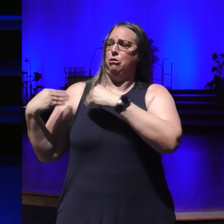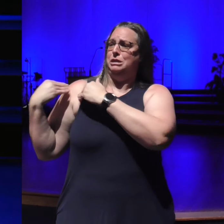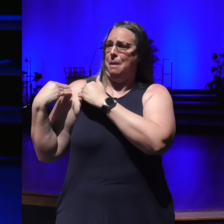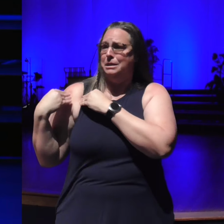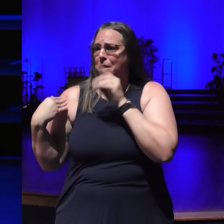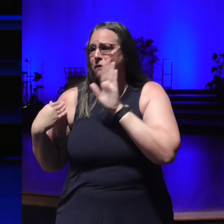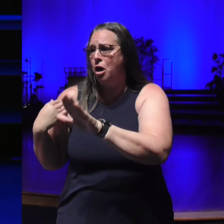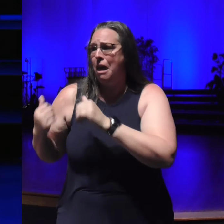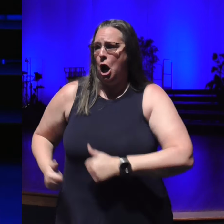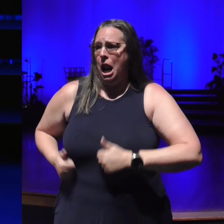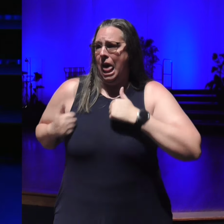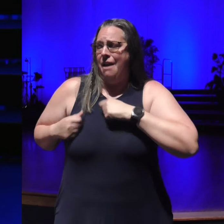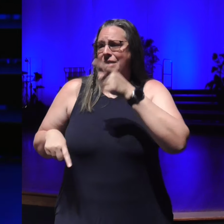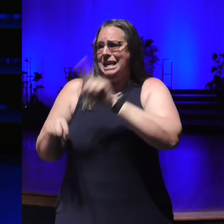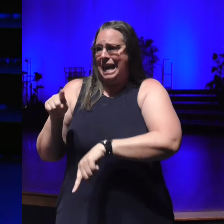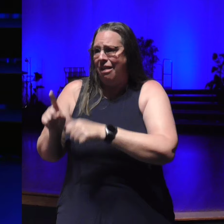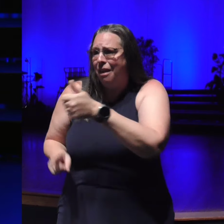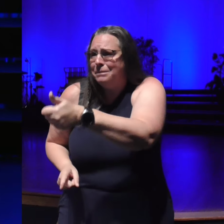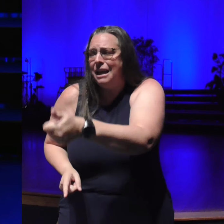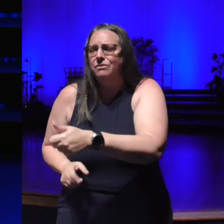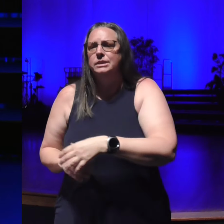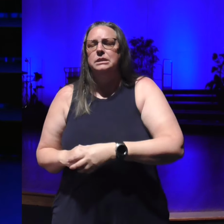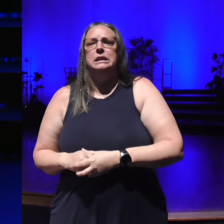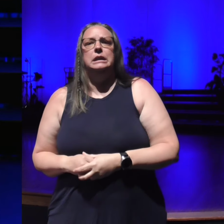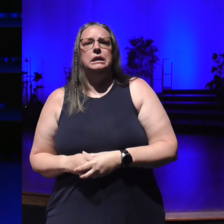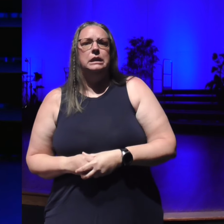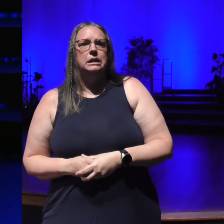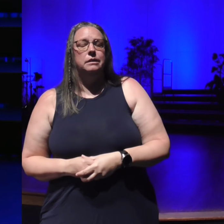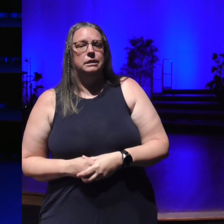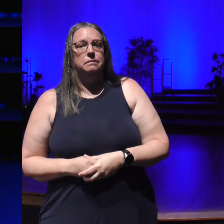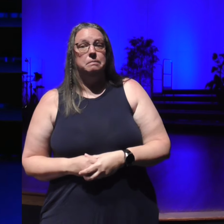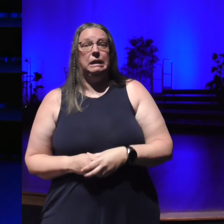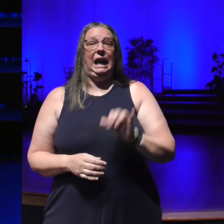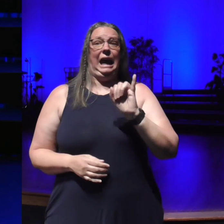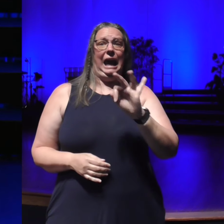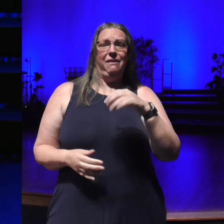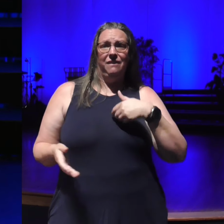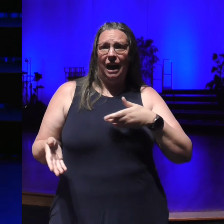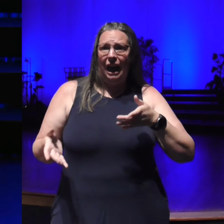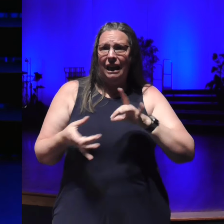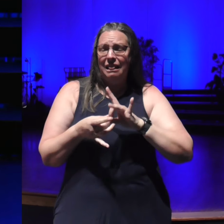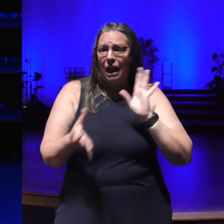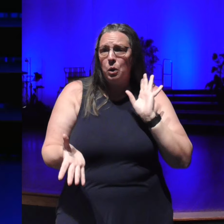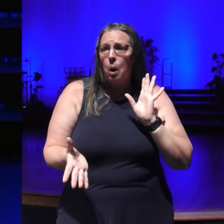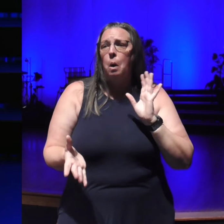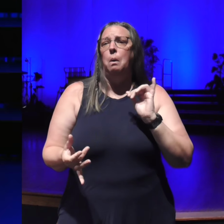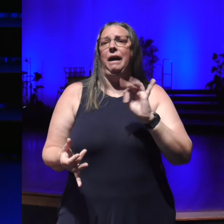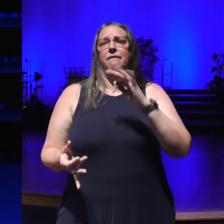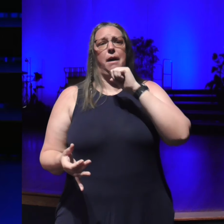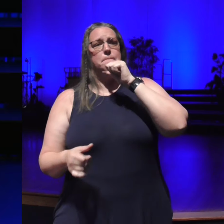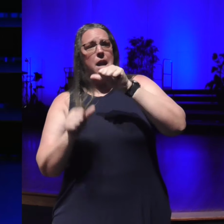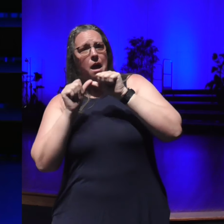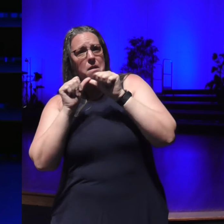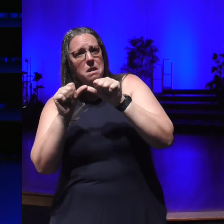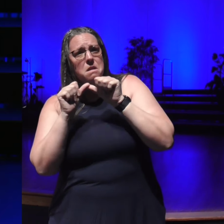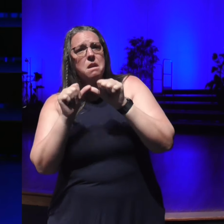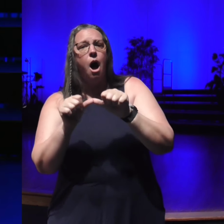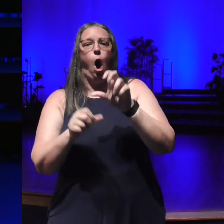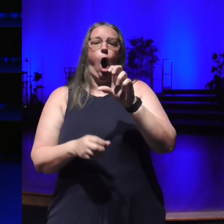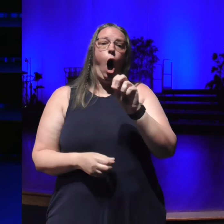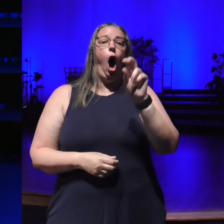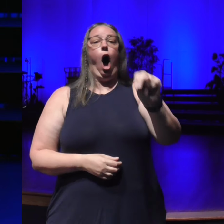they're not capable of doing it themselves. If I let go, if I'm not constantly